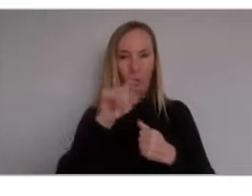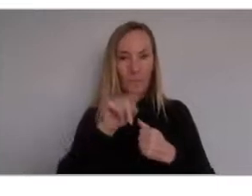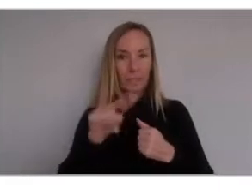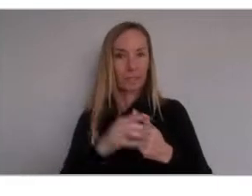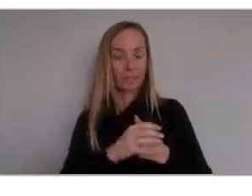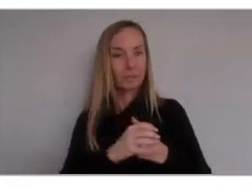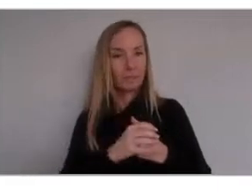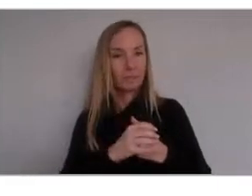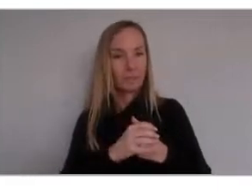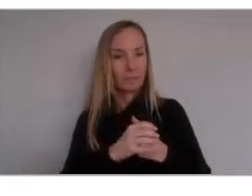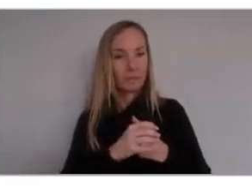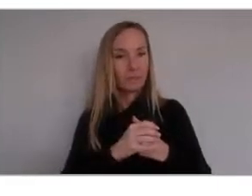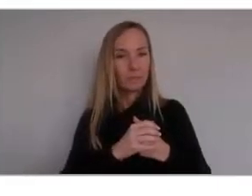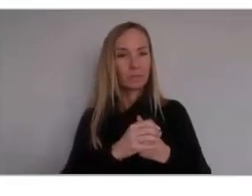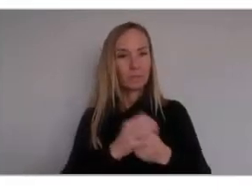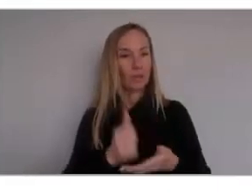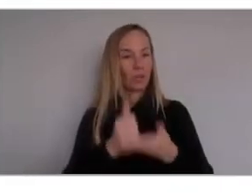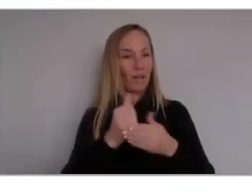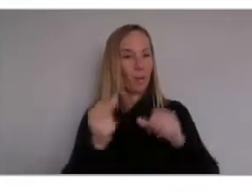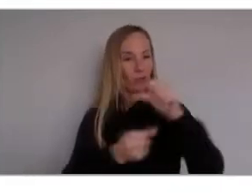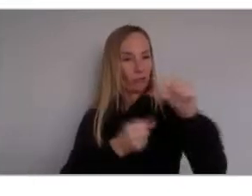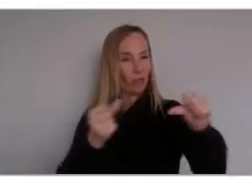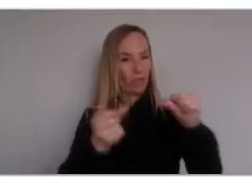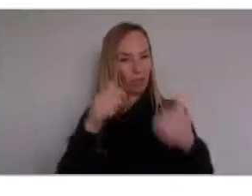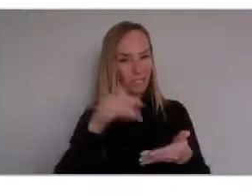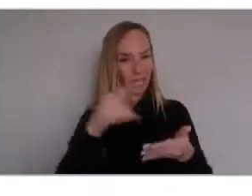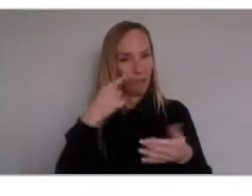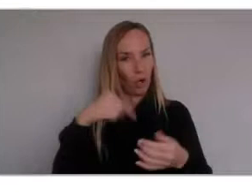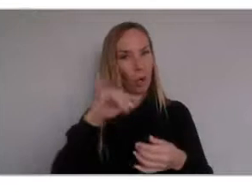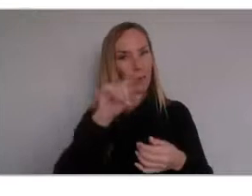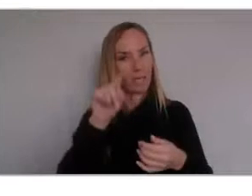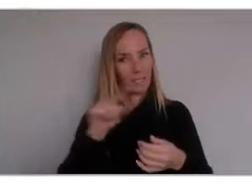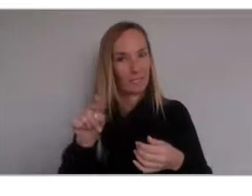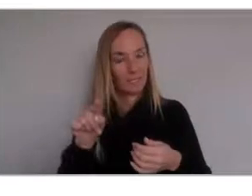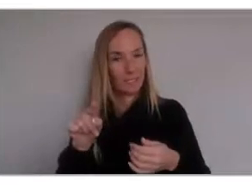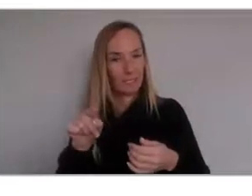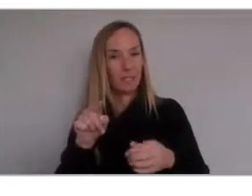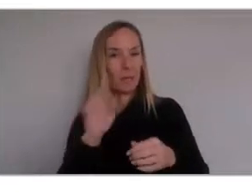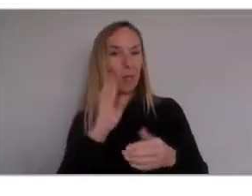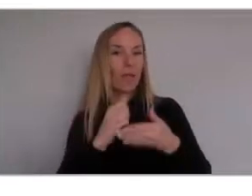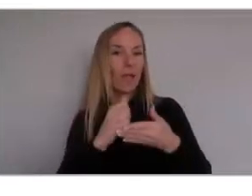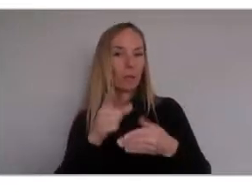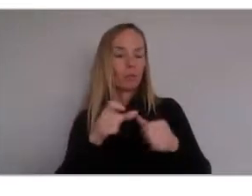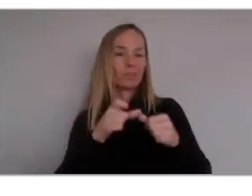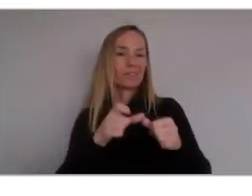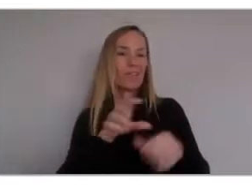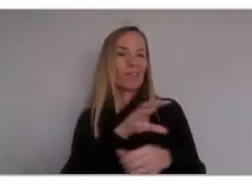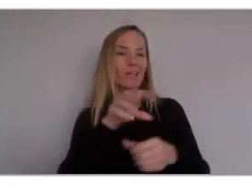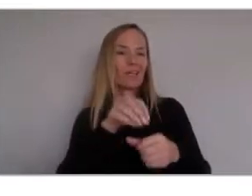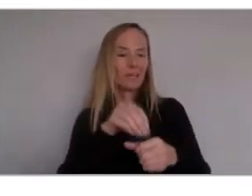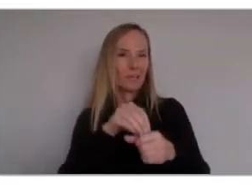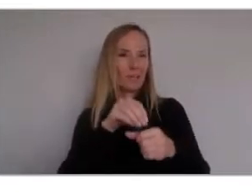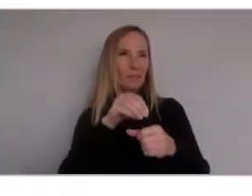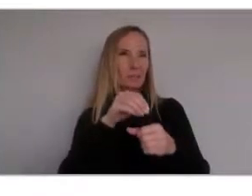you can help each other study for the quizzes, and this will also help you stay engaged in the